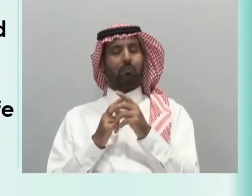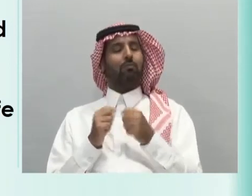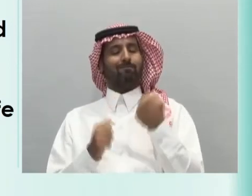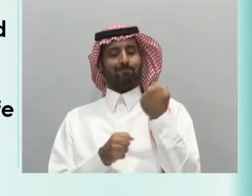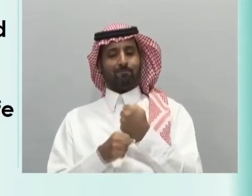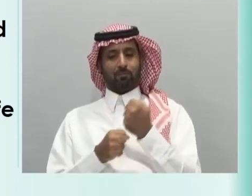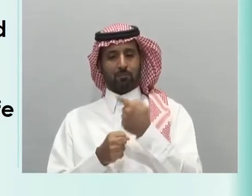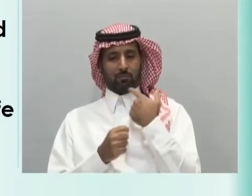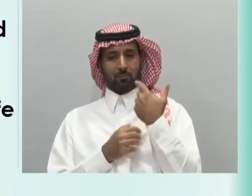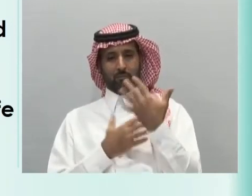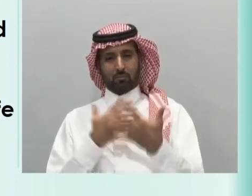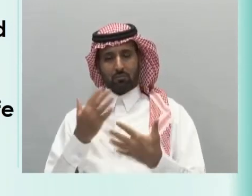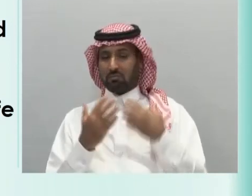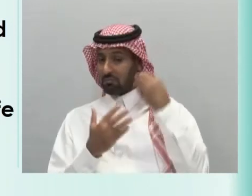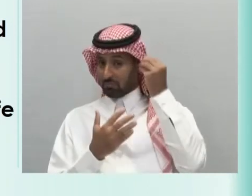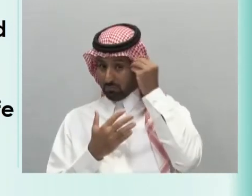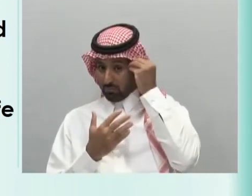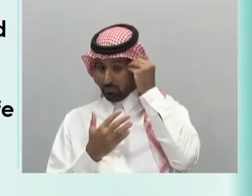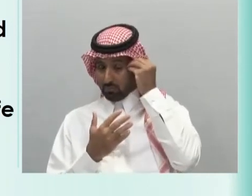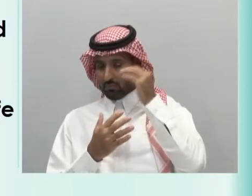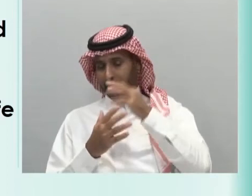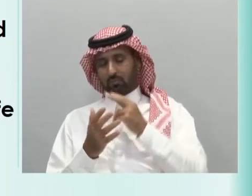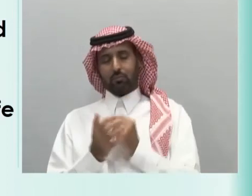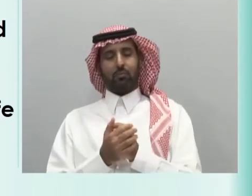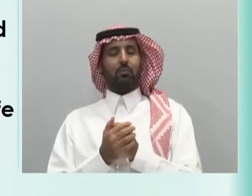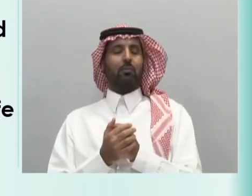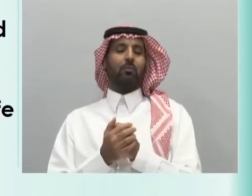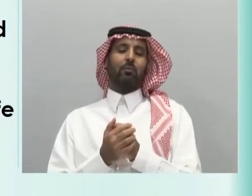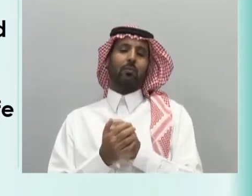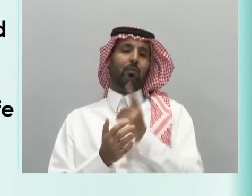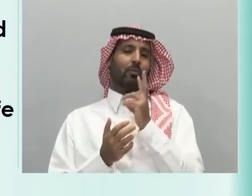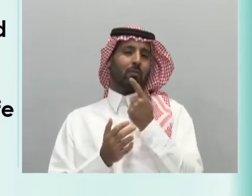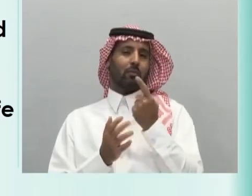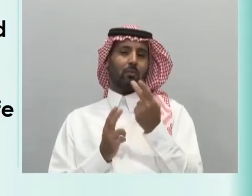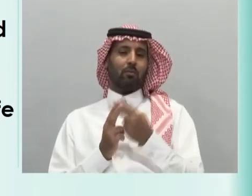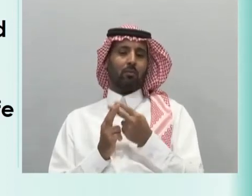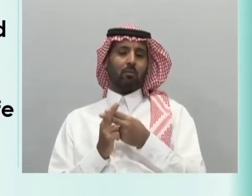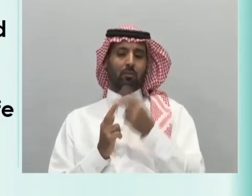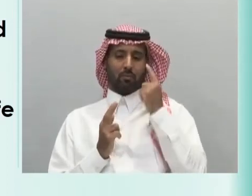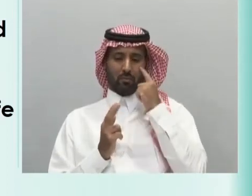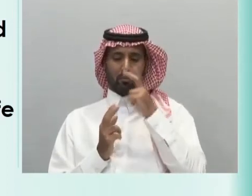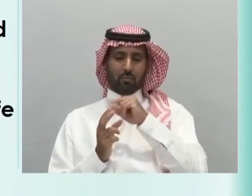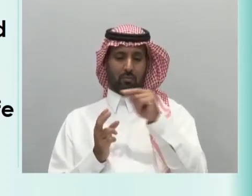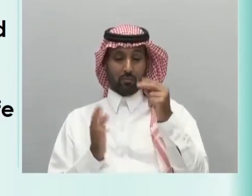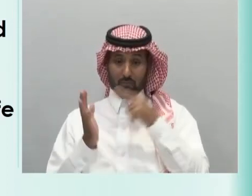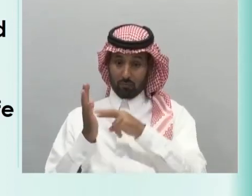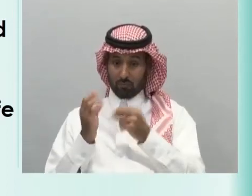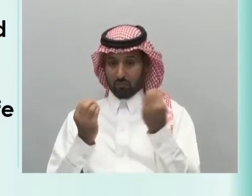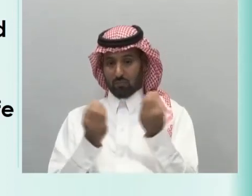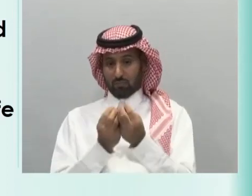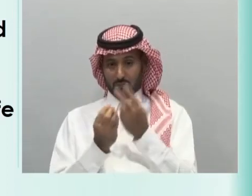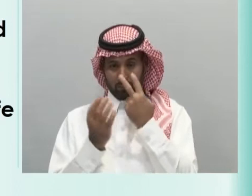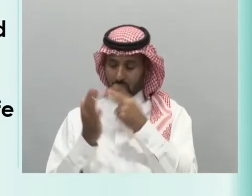on some ideas and some ambitious ideas to make this hotel. So let's read it together and answer